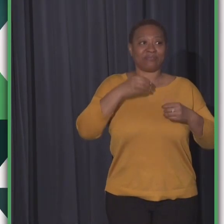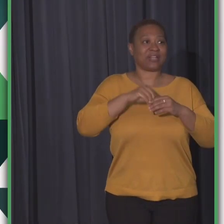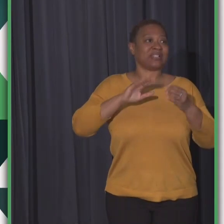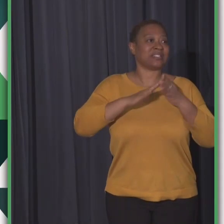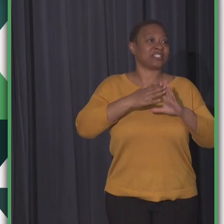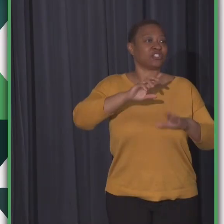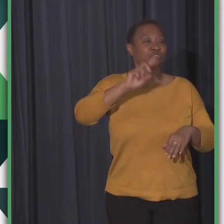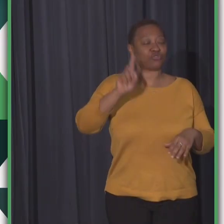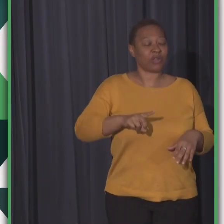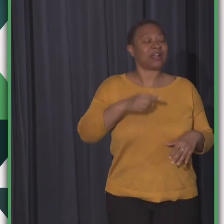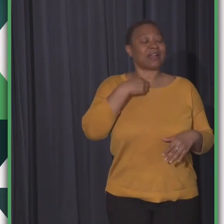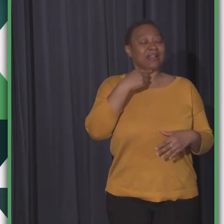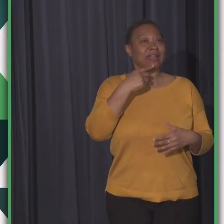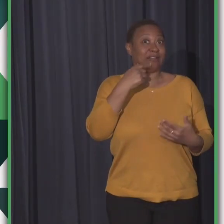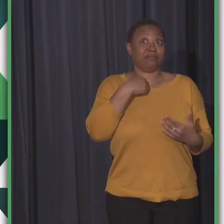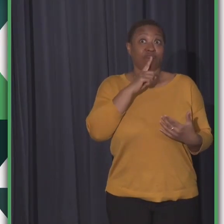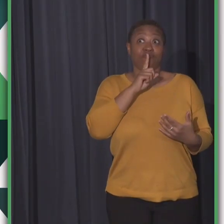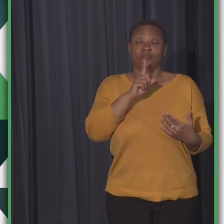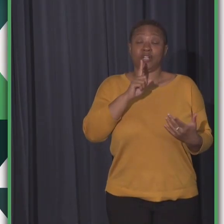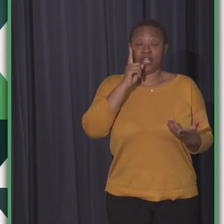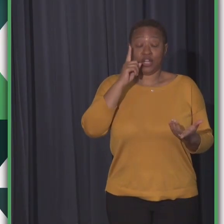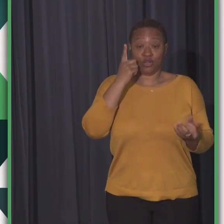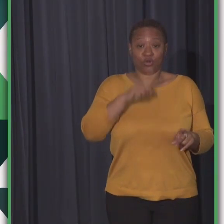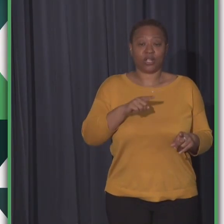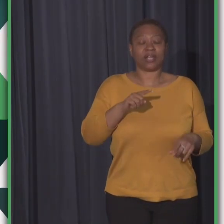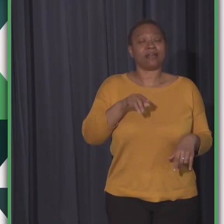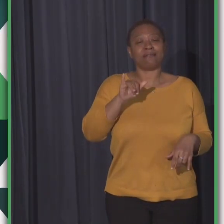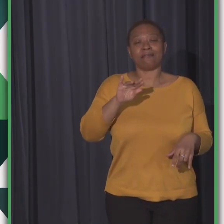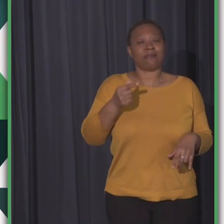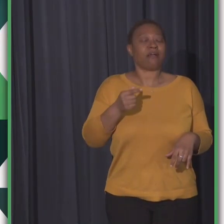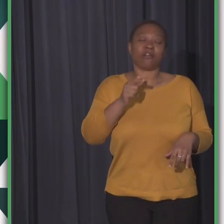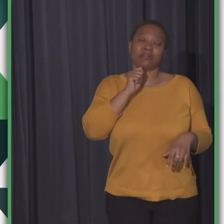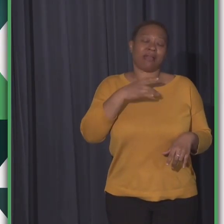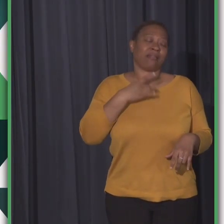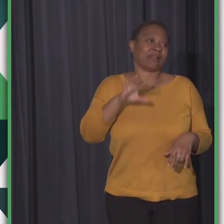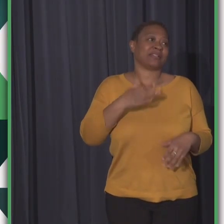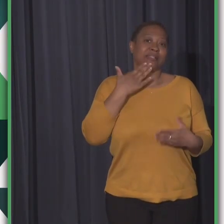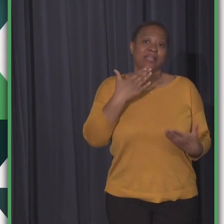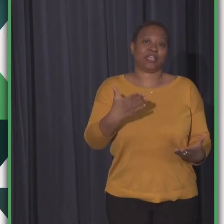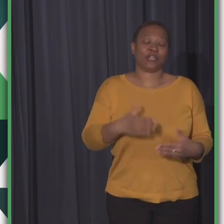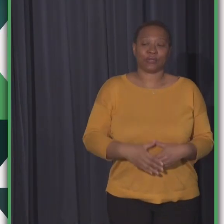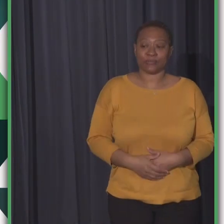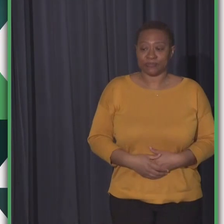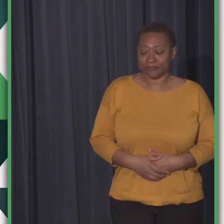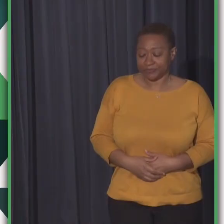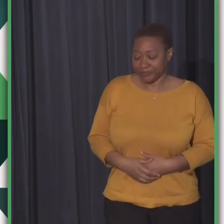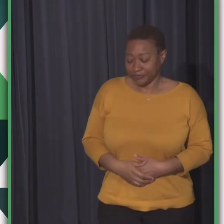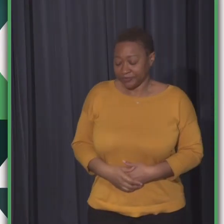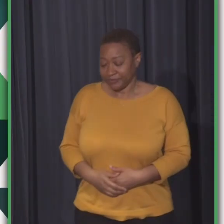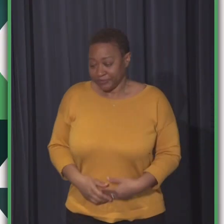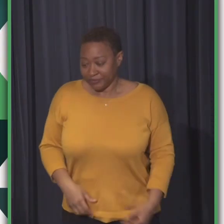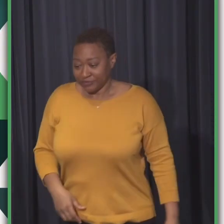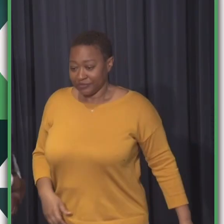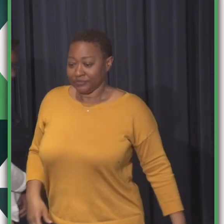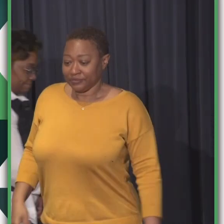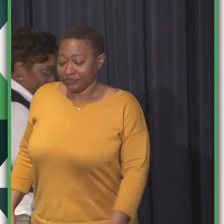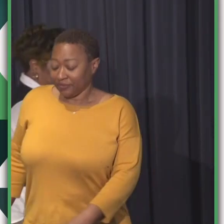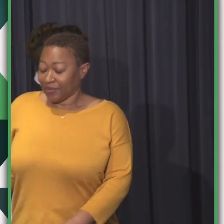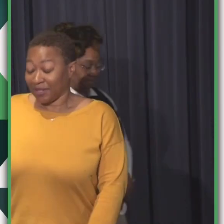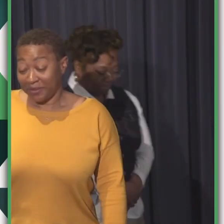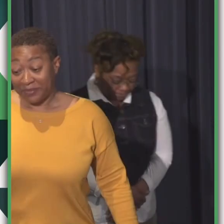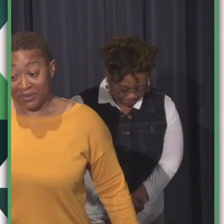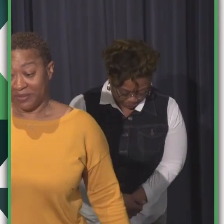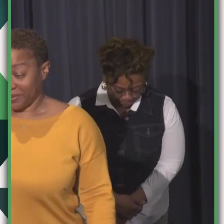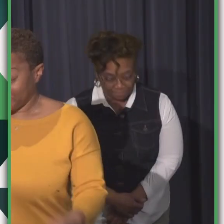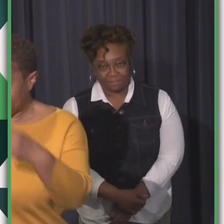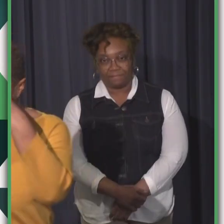of Detroit, and I totally agree Coleman Young would not like this. Thank you. Thank you very kindly. Our last speaker, thank Our